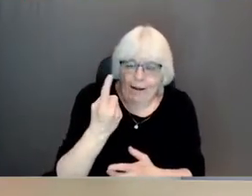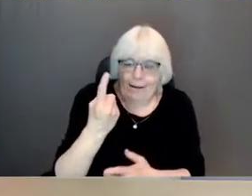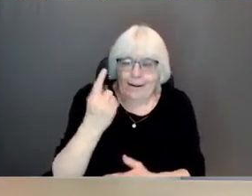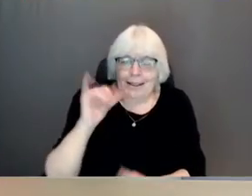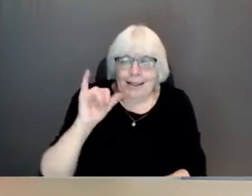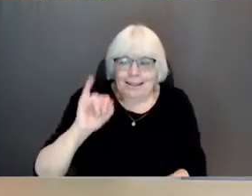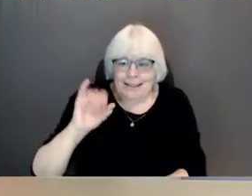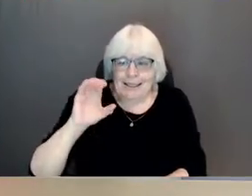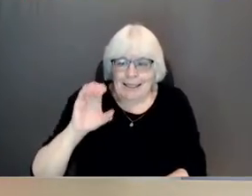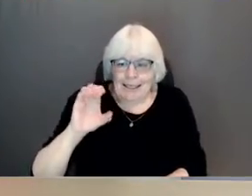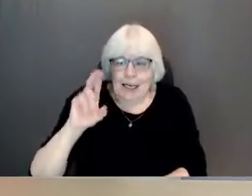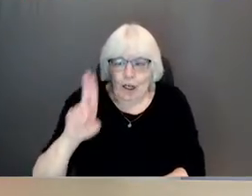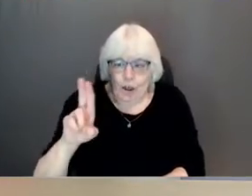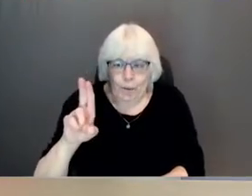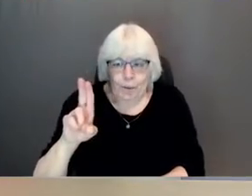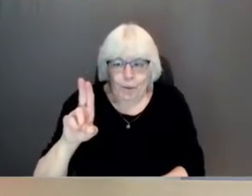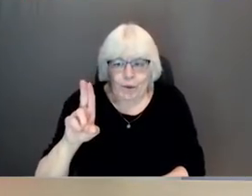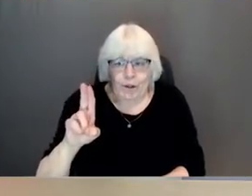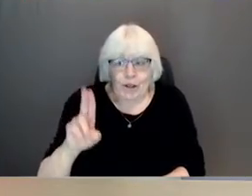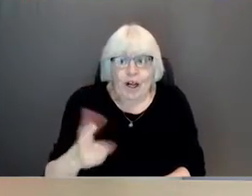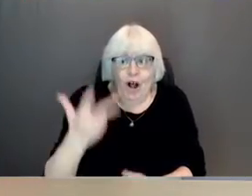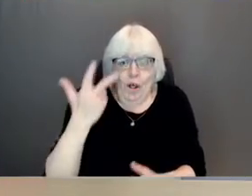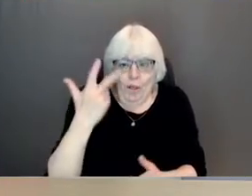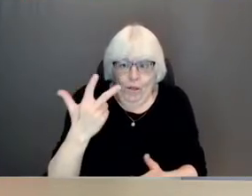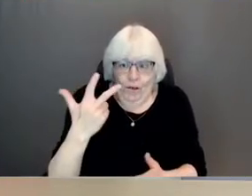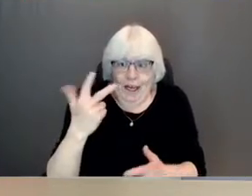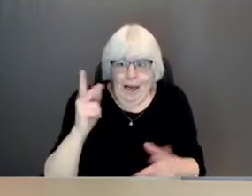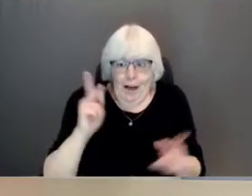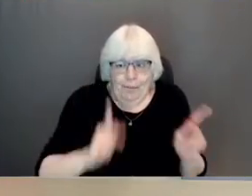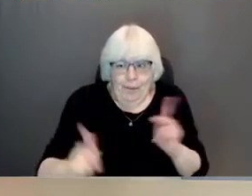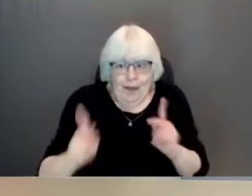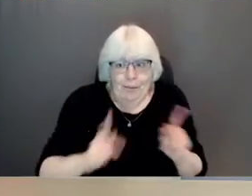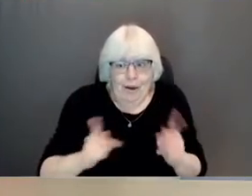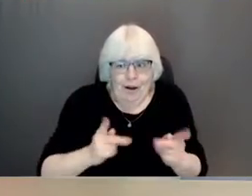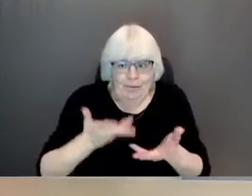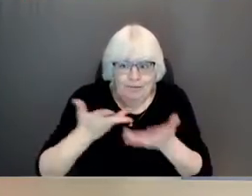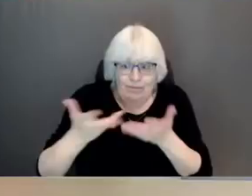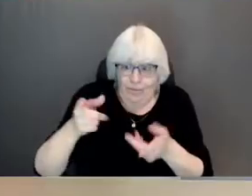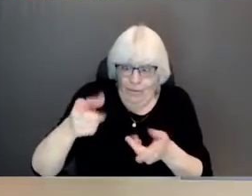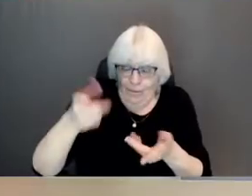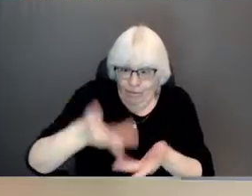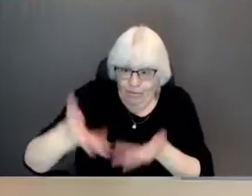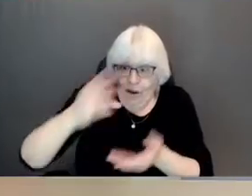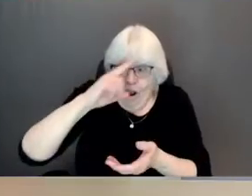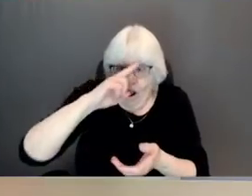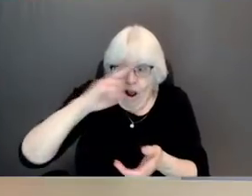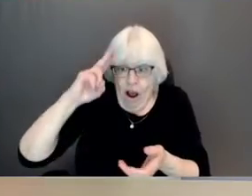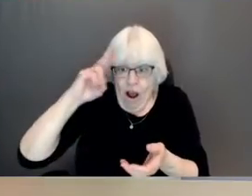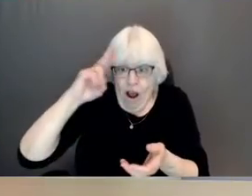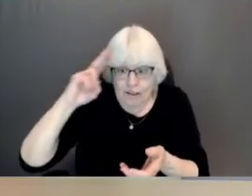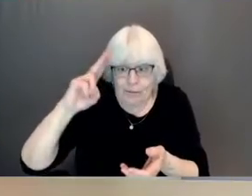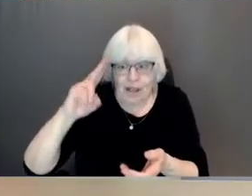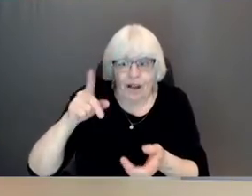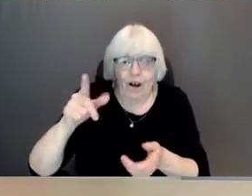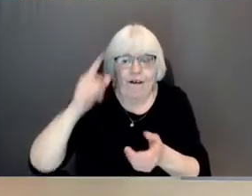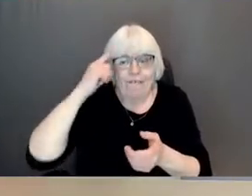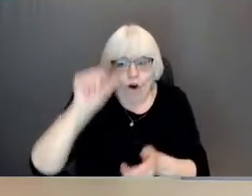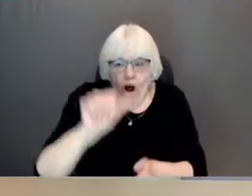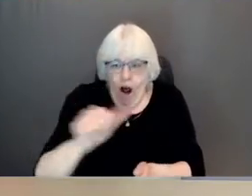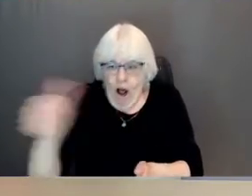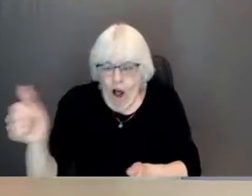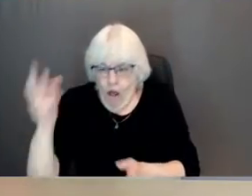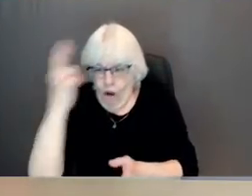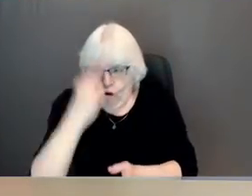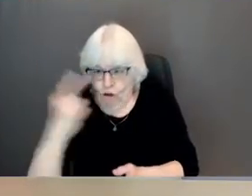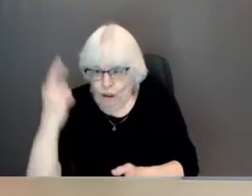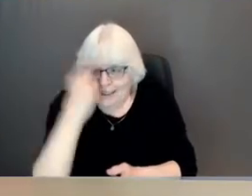have COVID-19 and are being treated primarily for illnesses other than COVID-19, where COVID-19 is not